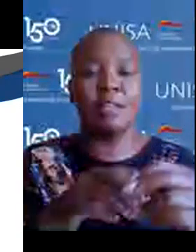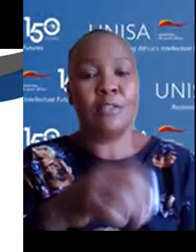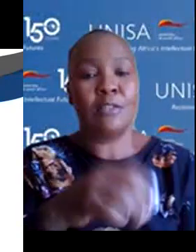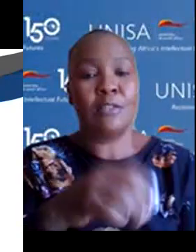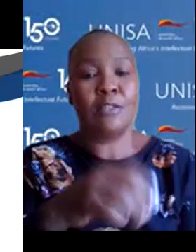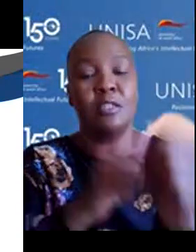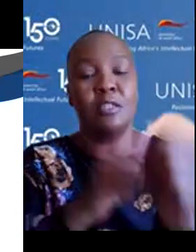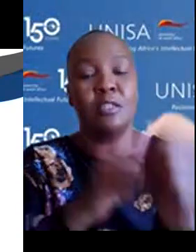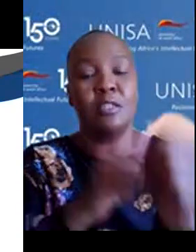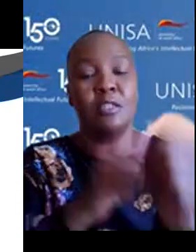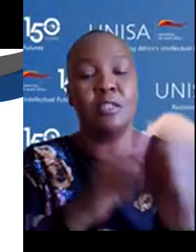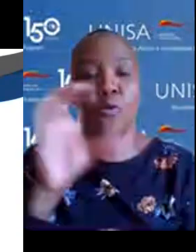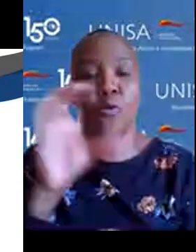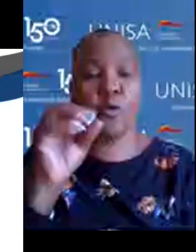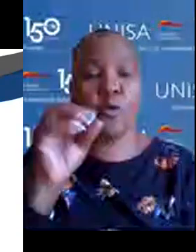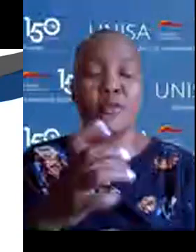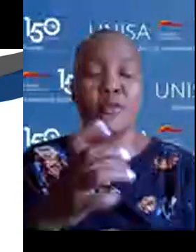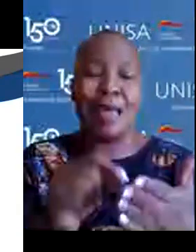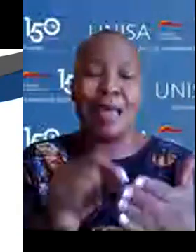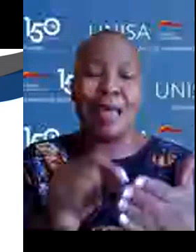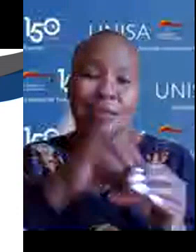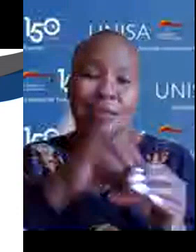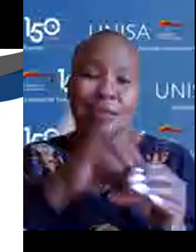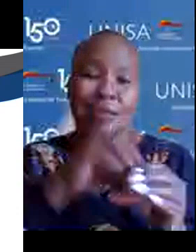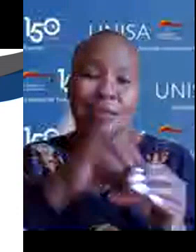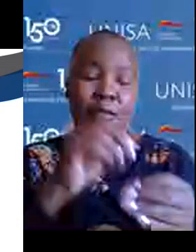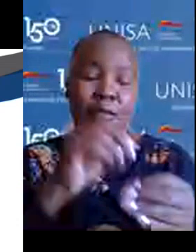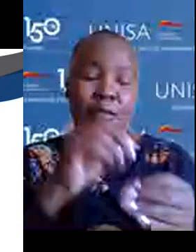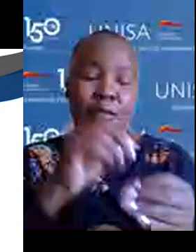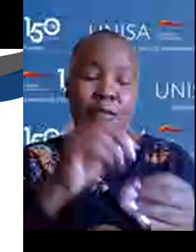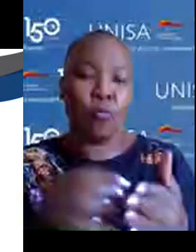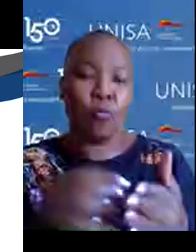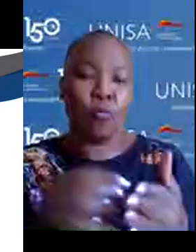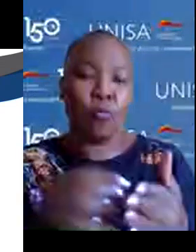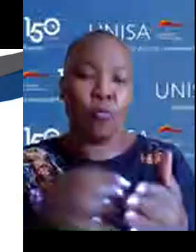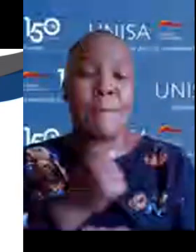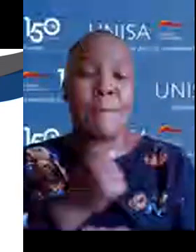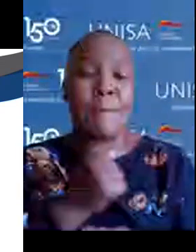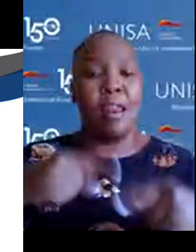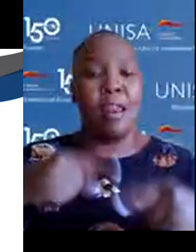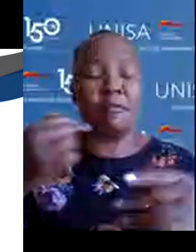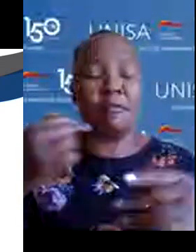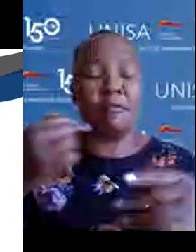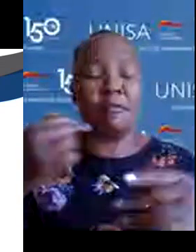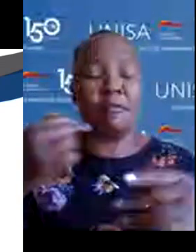type in your MyLife email address. So that will be your student number at